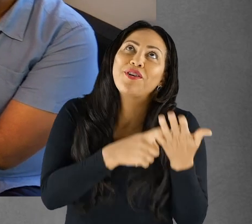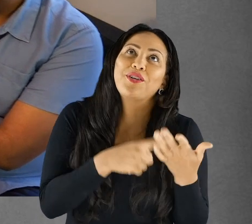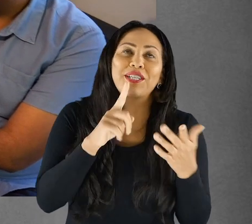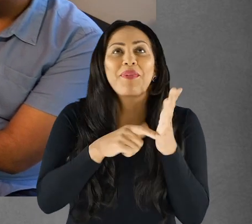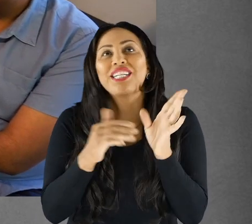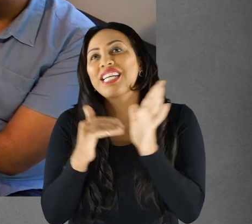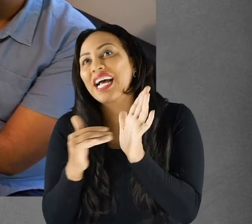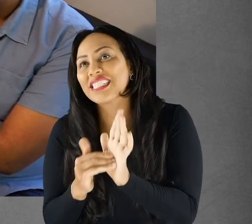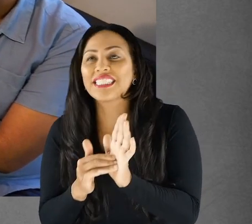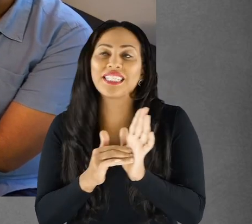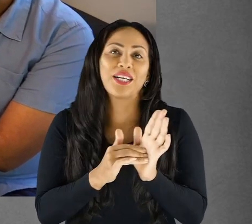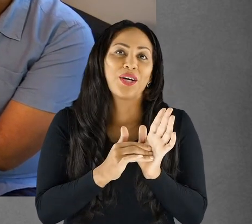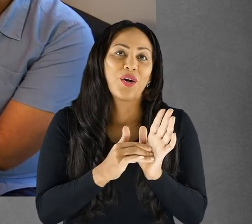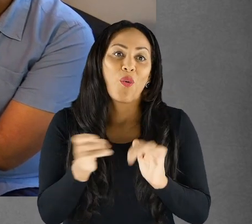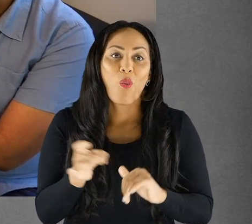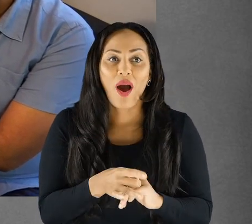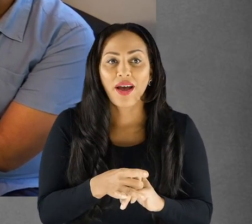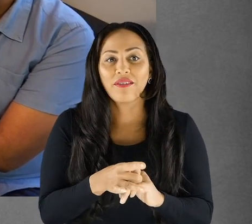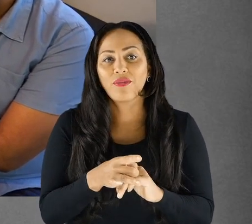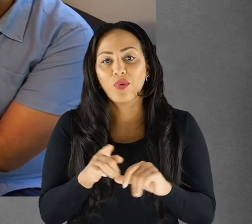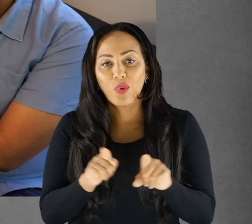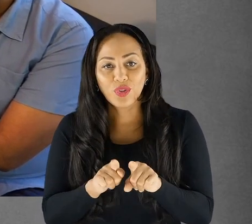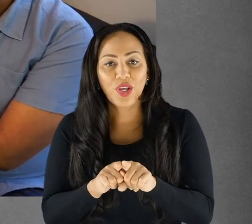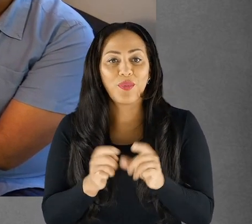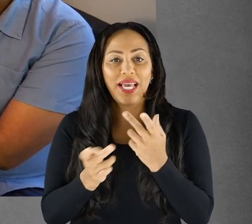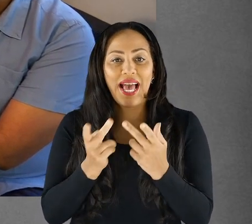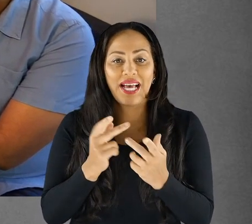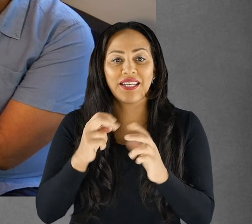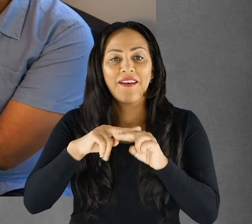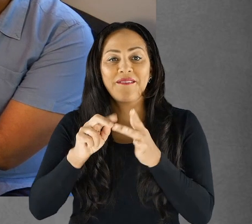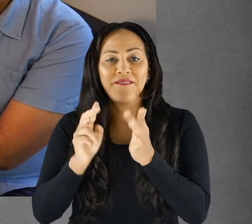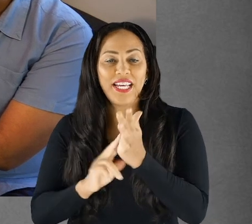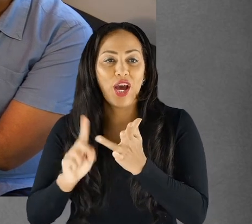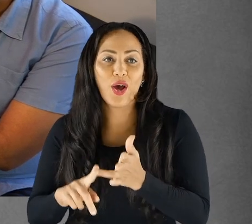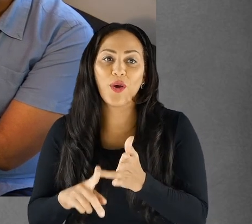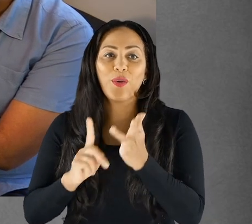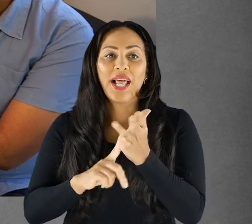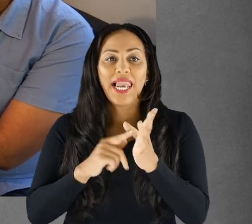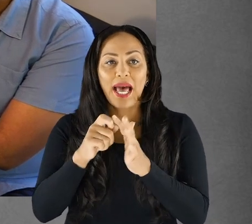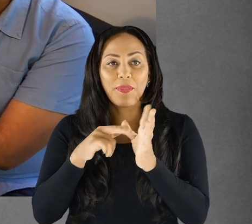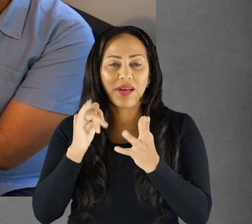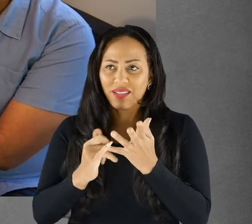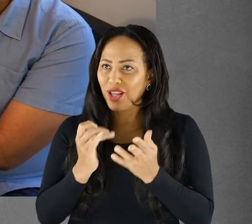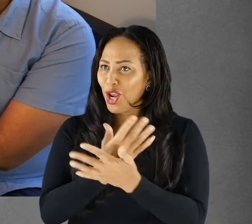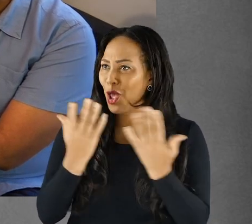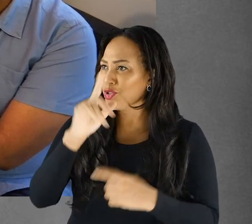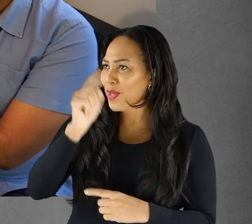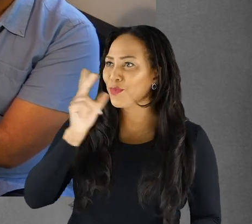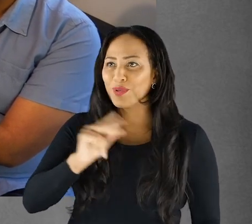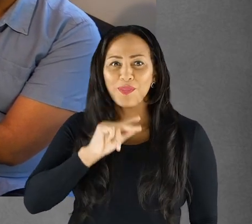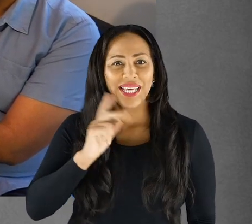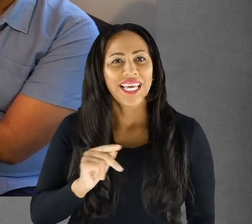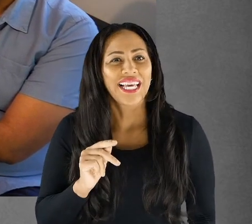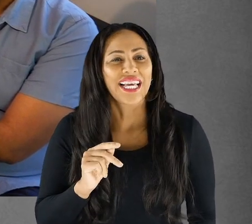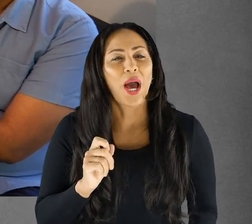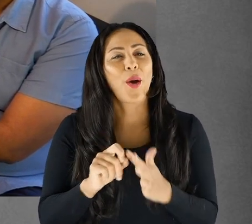Beautiful soul keys. And then we had Fino Lopes, who's Portuguese. I was like, everyone's talking Portuguese on this project accidentally, on a stick bass. Right. So we